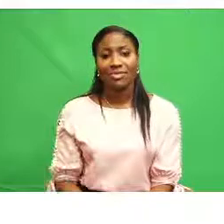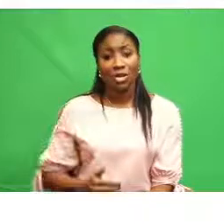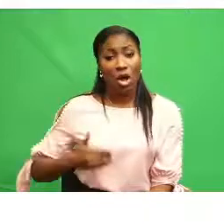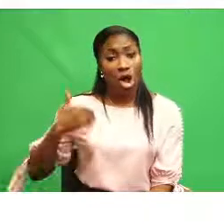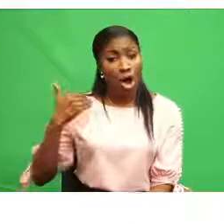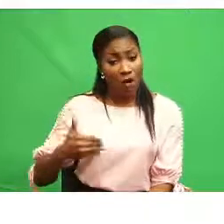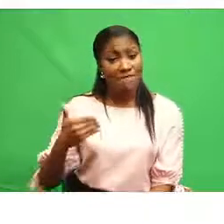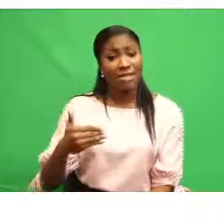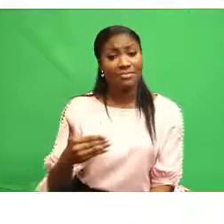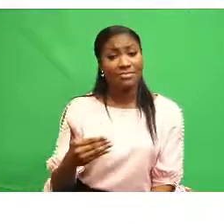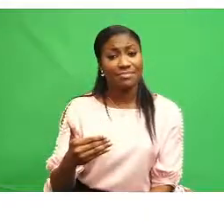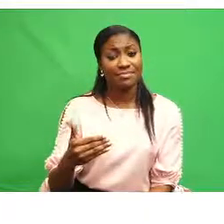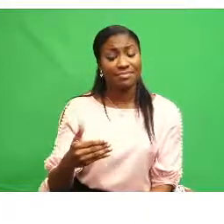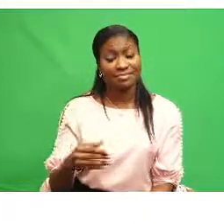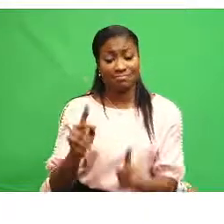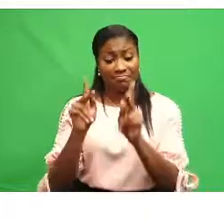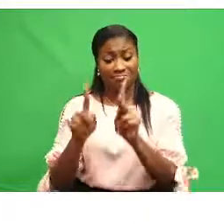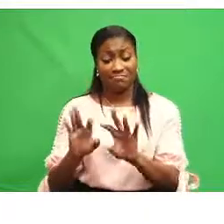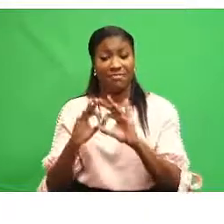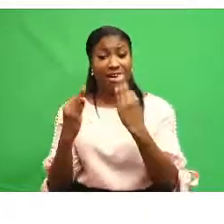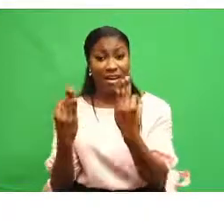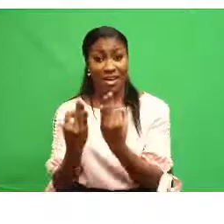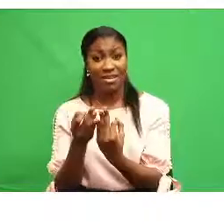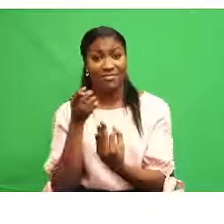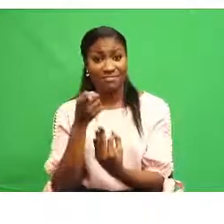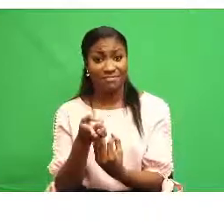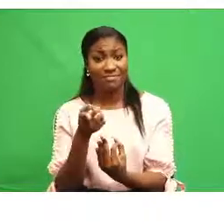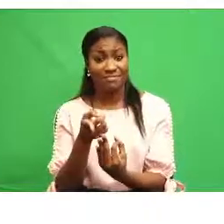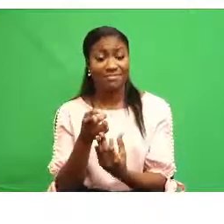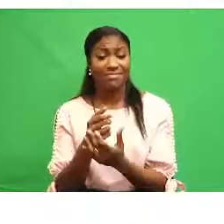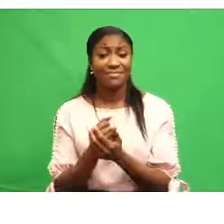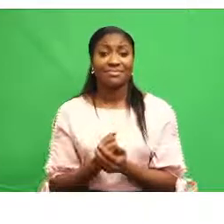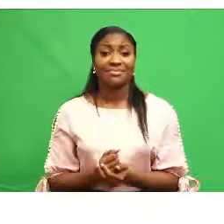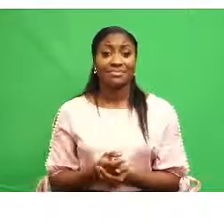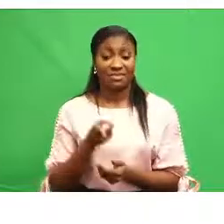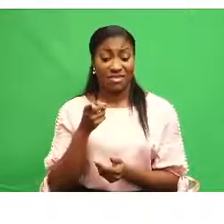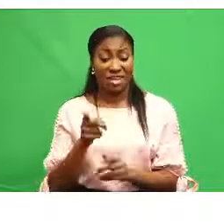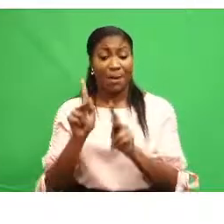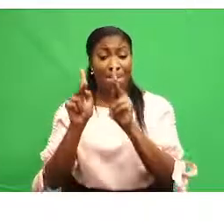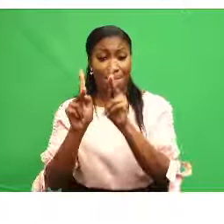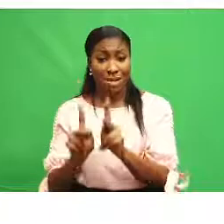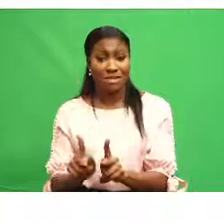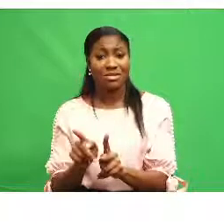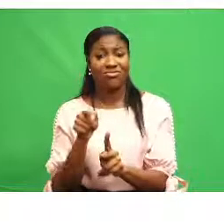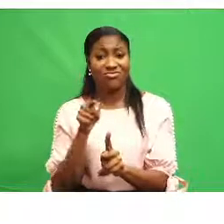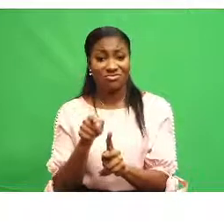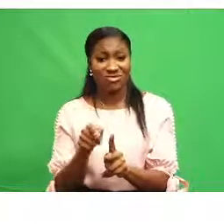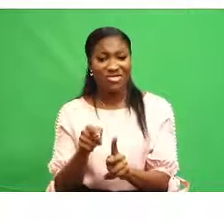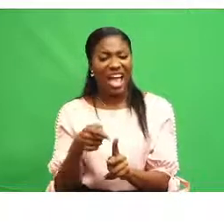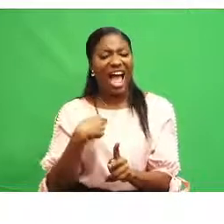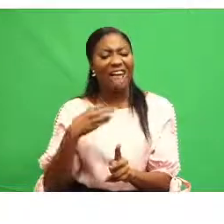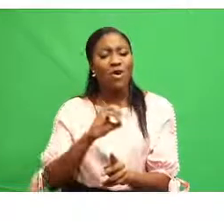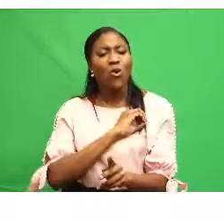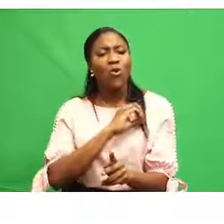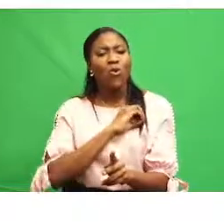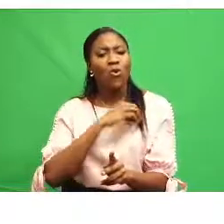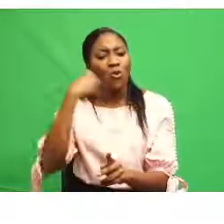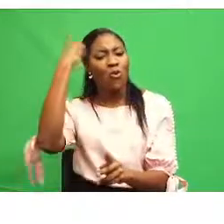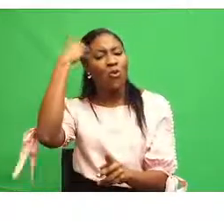Oftentimes, that loved one that we look at is the person who have their own agenda and their own